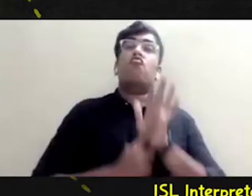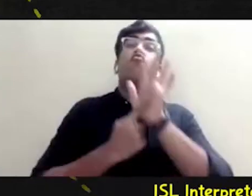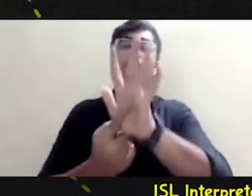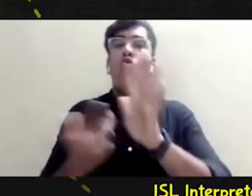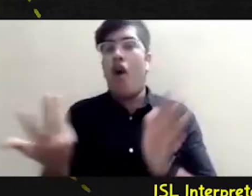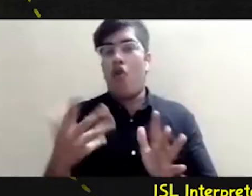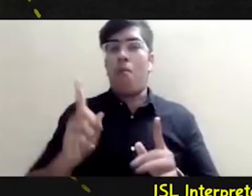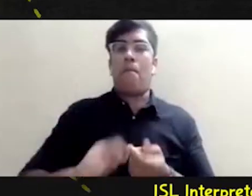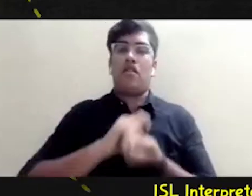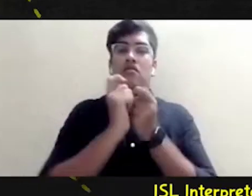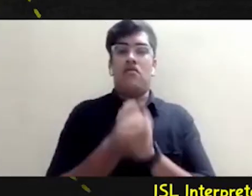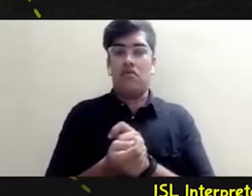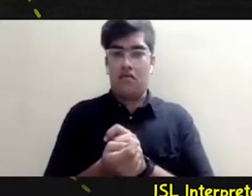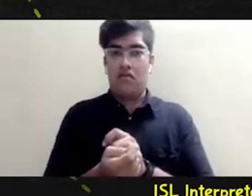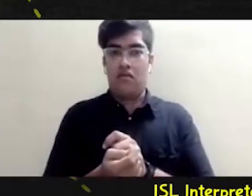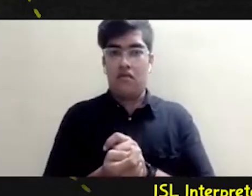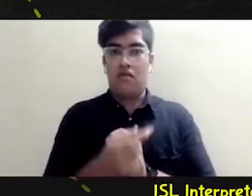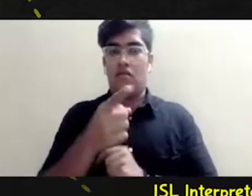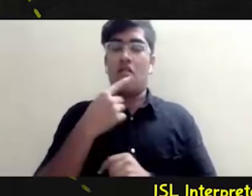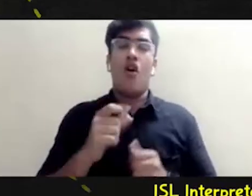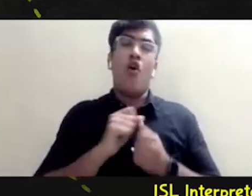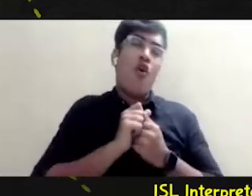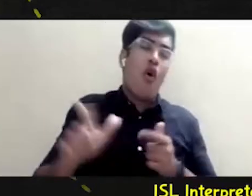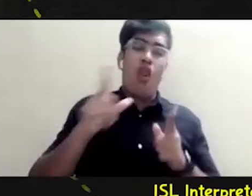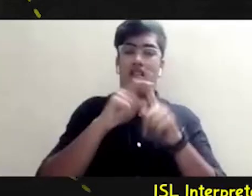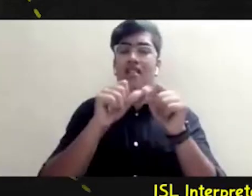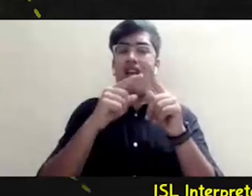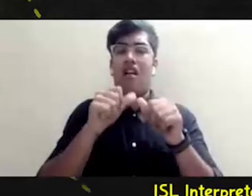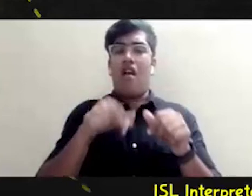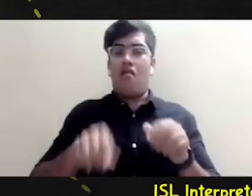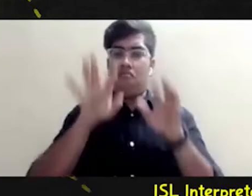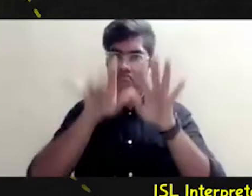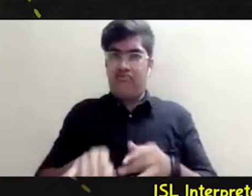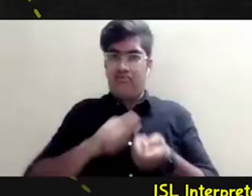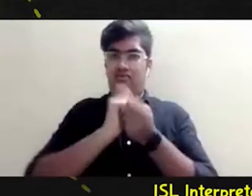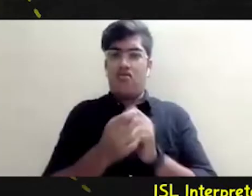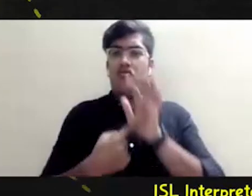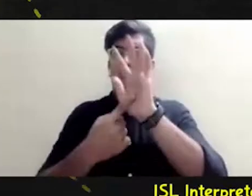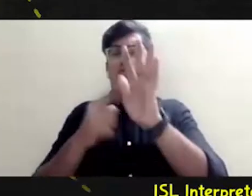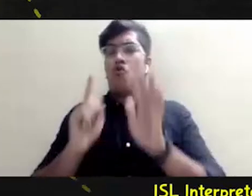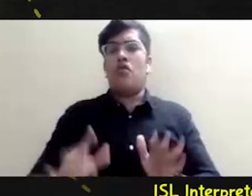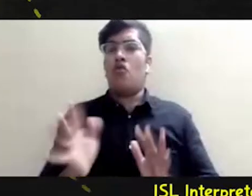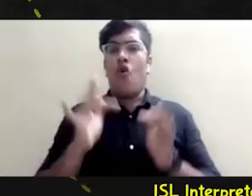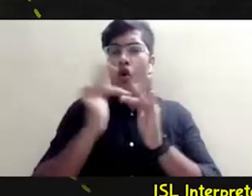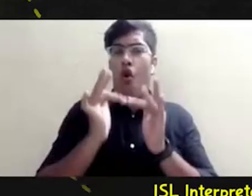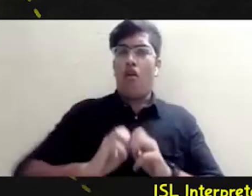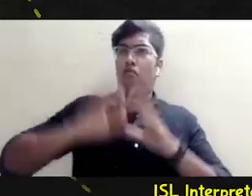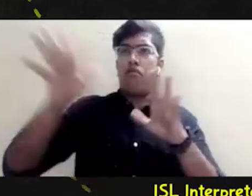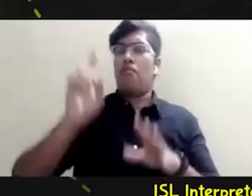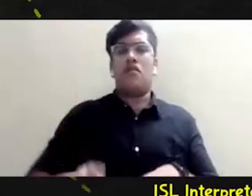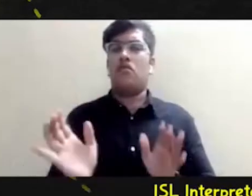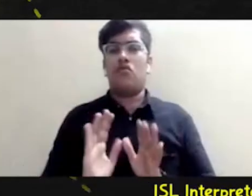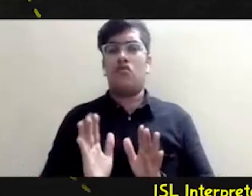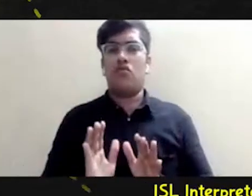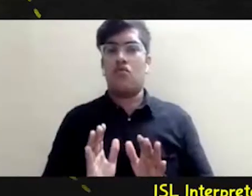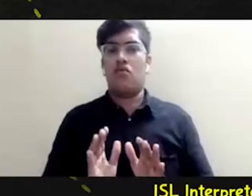data needs to be digitally represented. Not all data that is created needs to be put online, because that means it cannot be